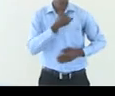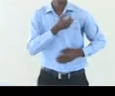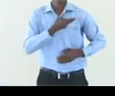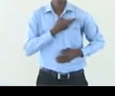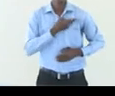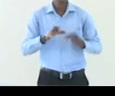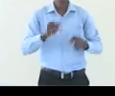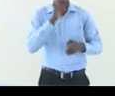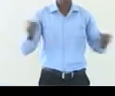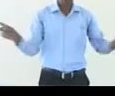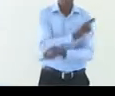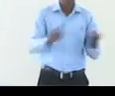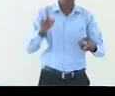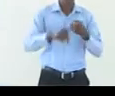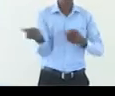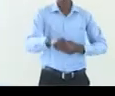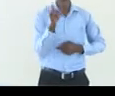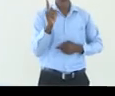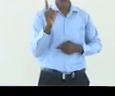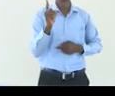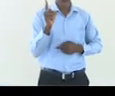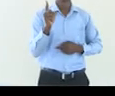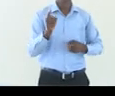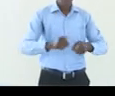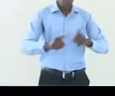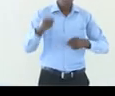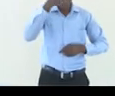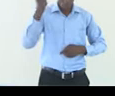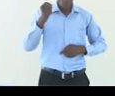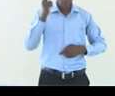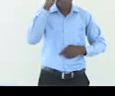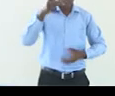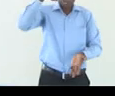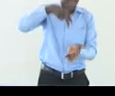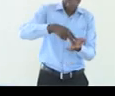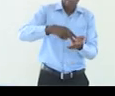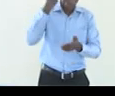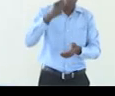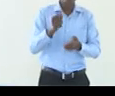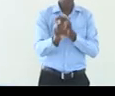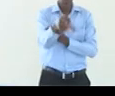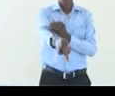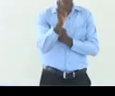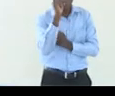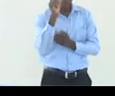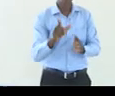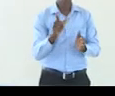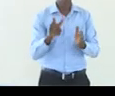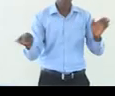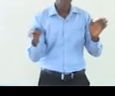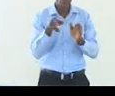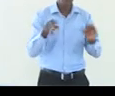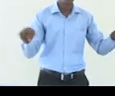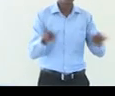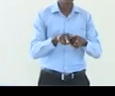Jeremiah did not do violence to anyone, did he? But because he stood for godly values, those who were comfortable